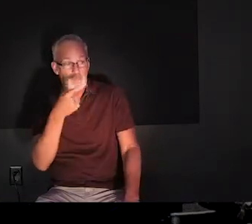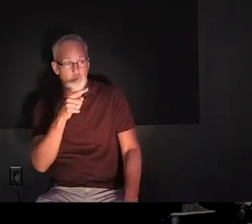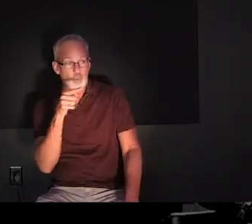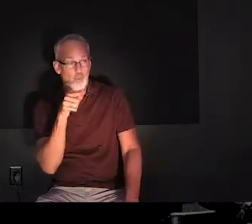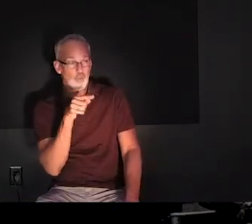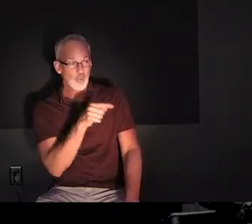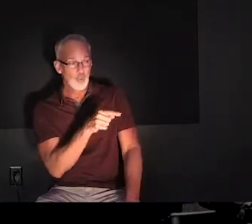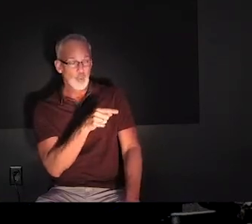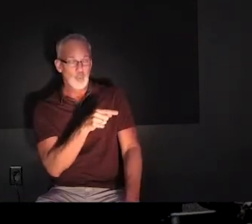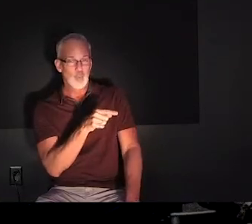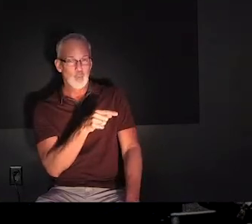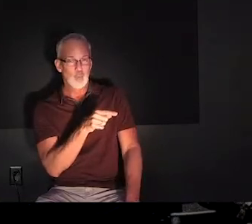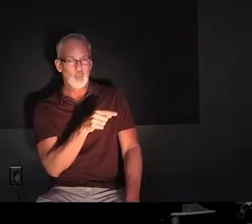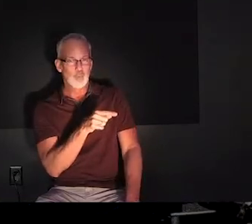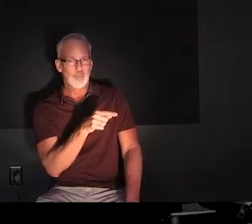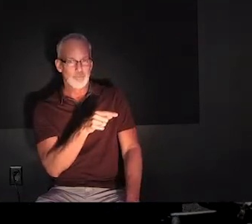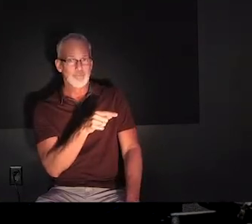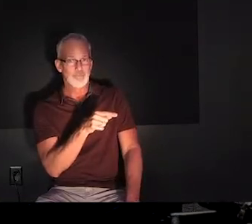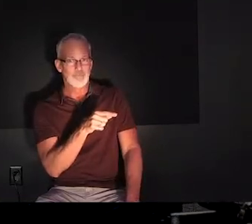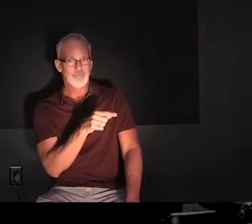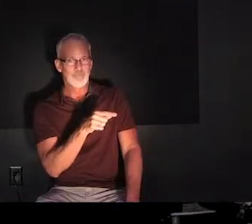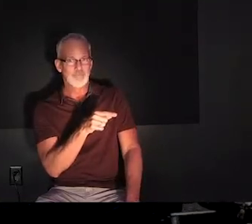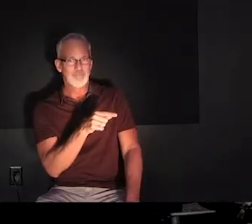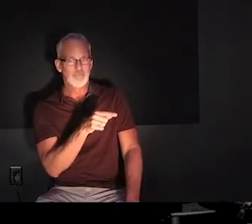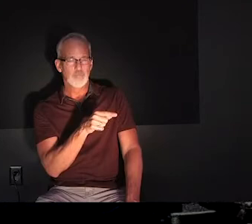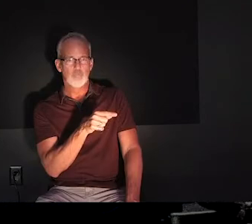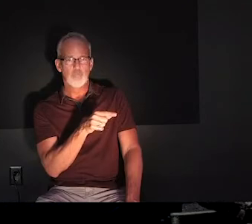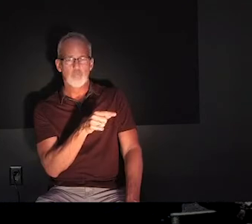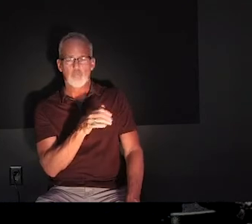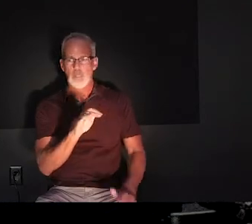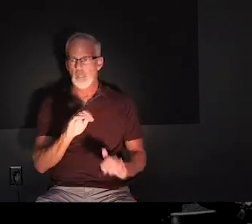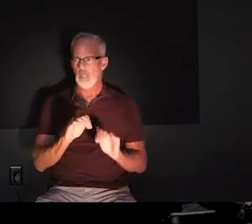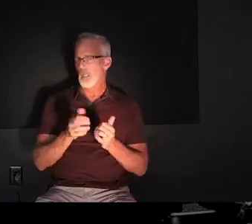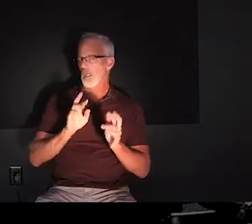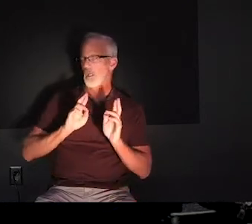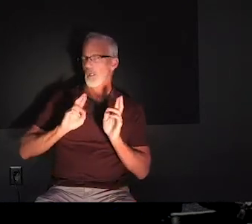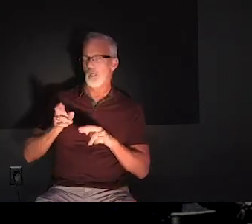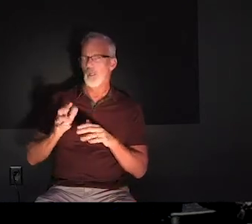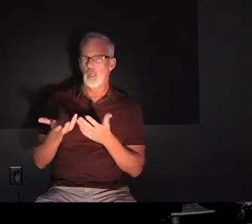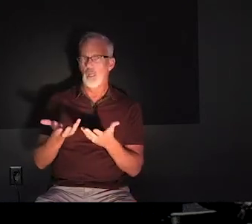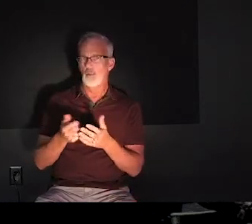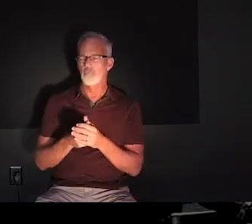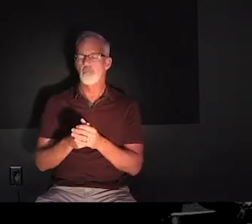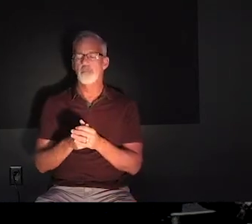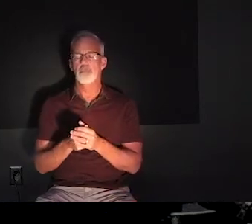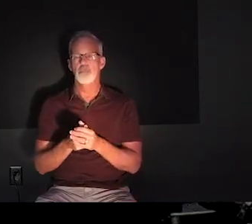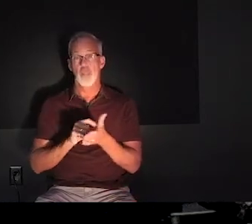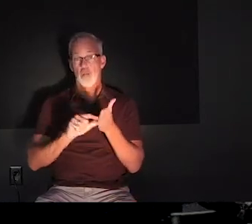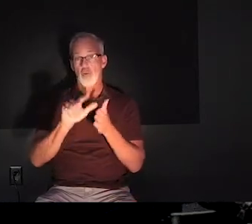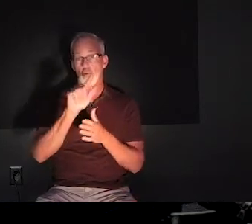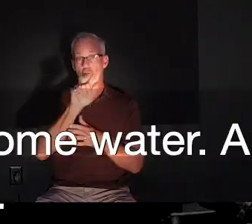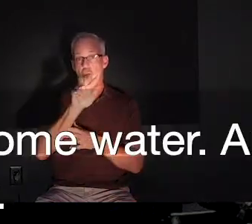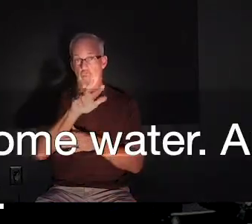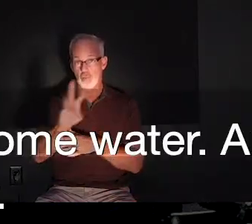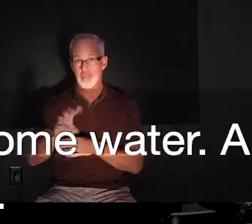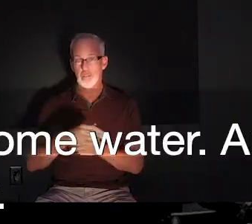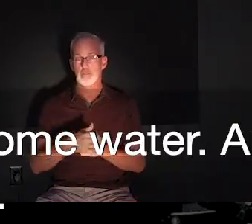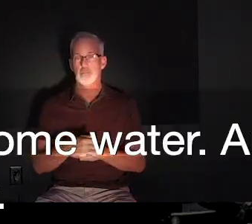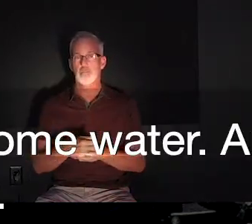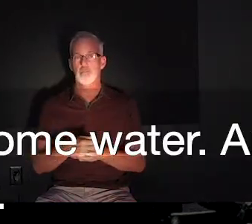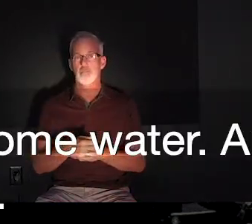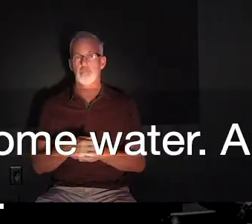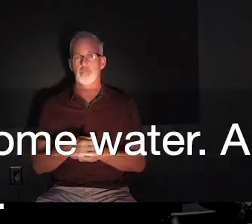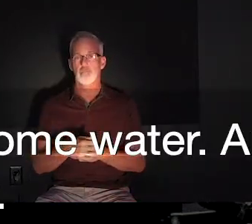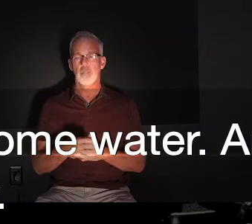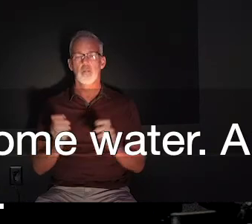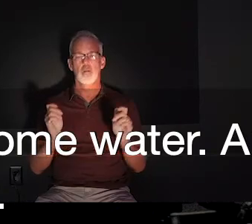So how did the eunuch respond to this? Look at verse 36. And as they went